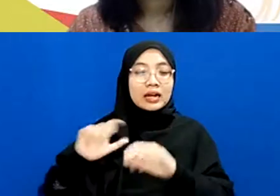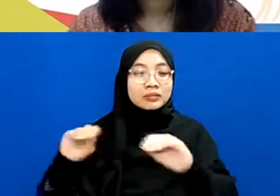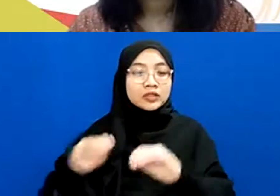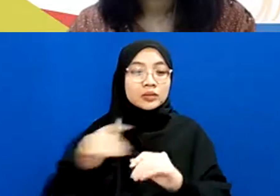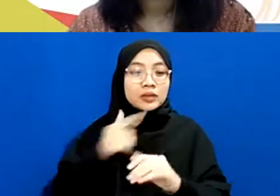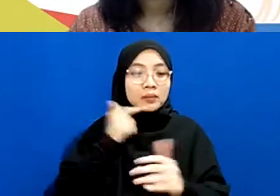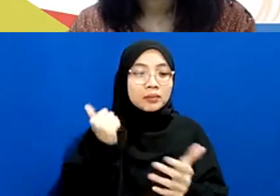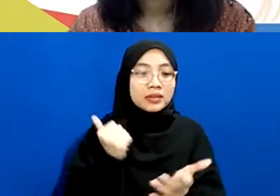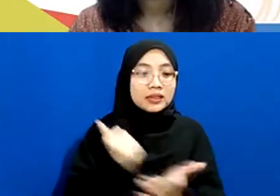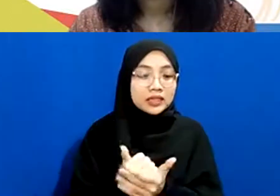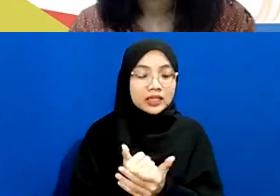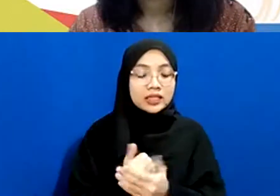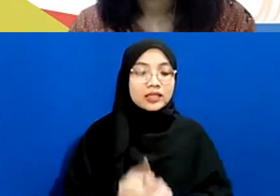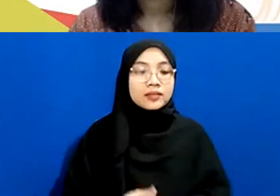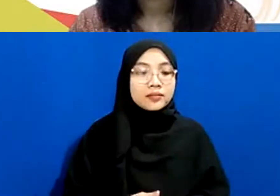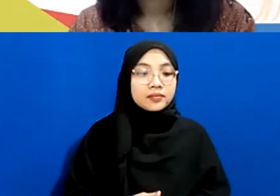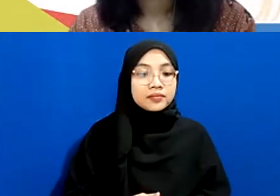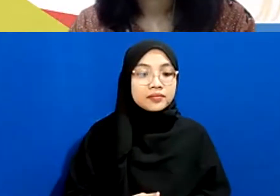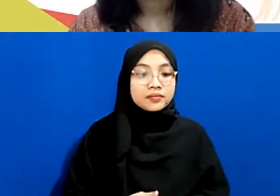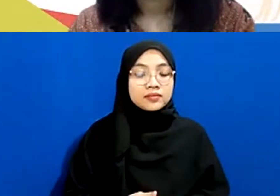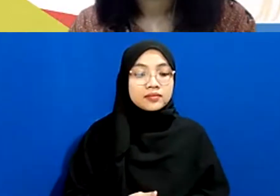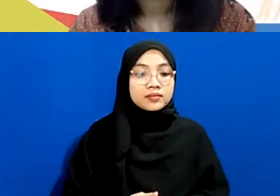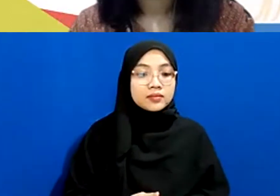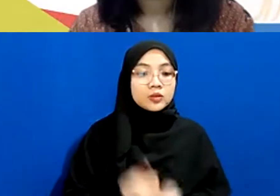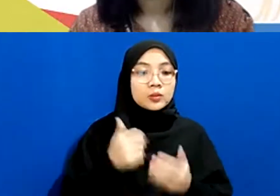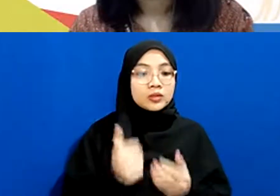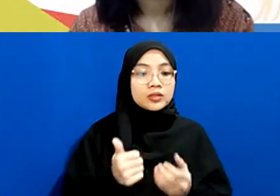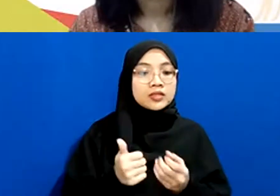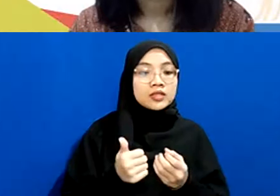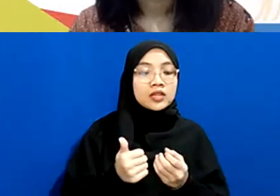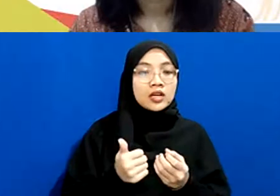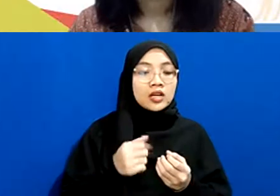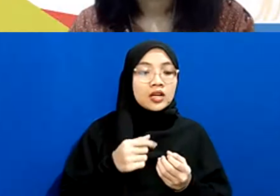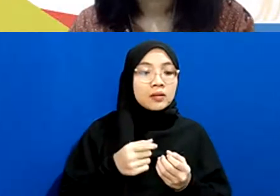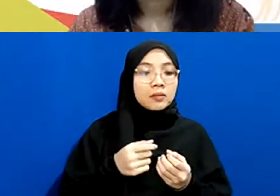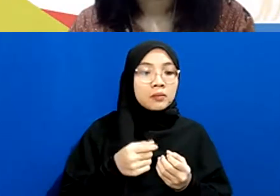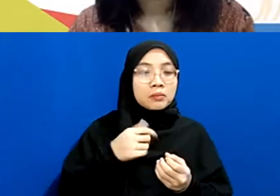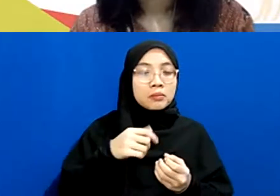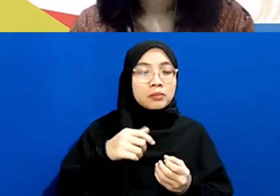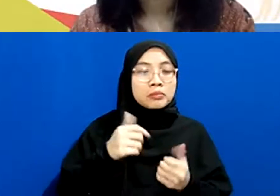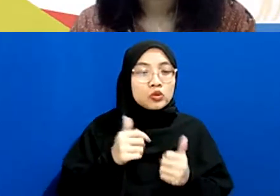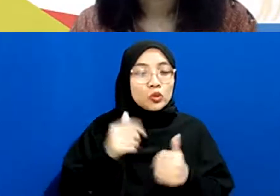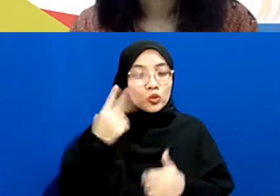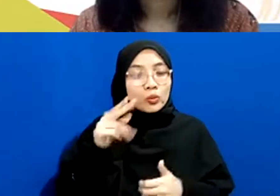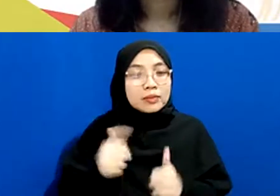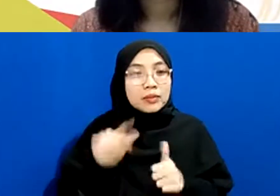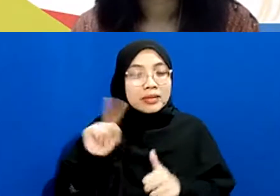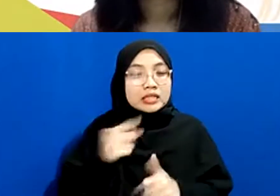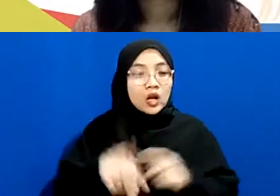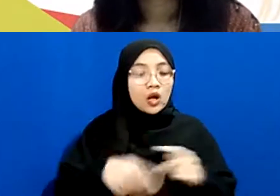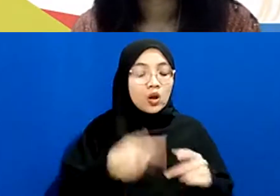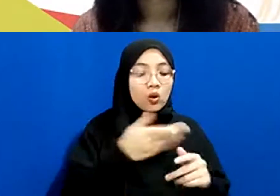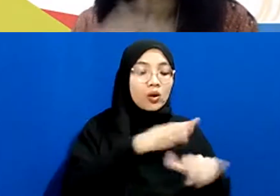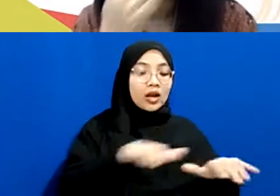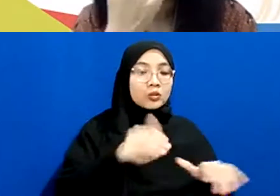student have the quality of knowledge, getting it, they get the lesson. That is actually the main point